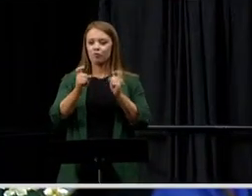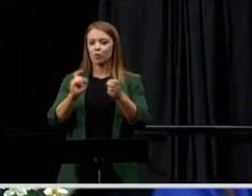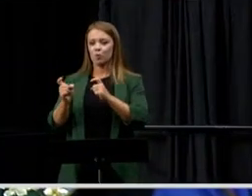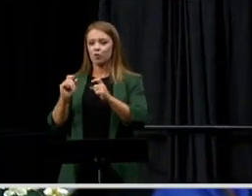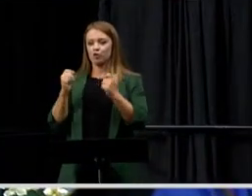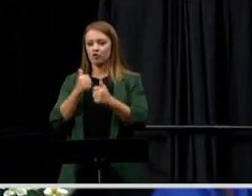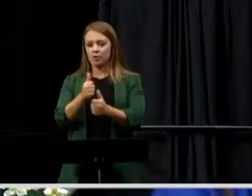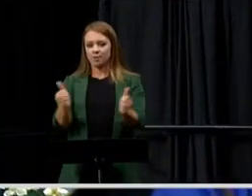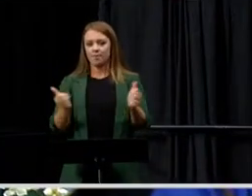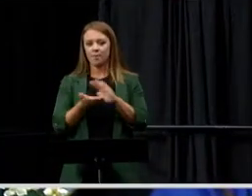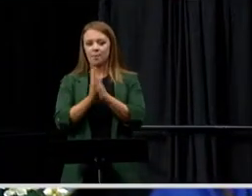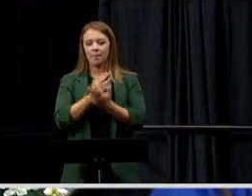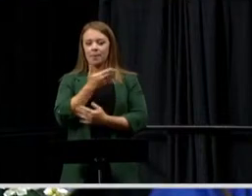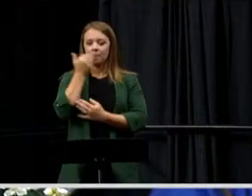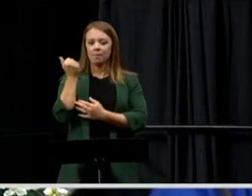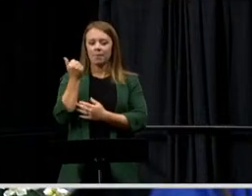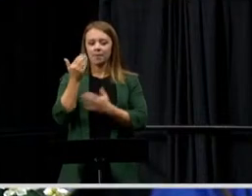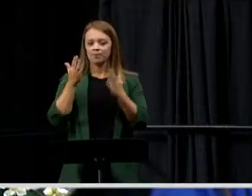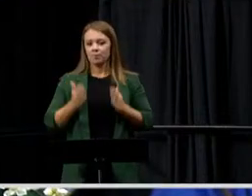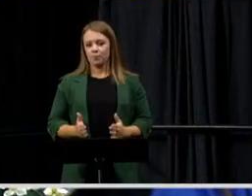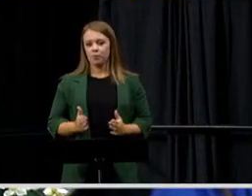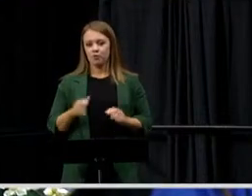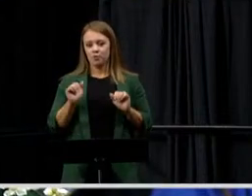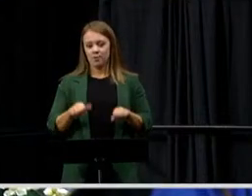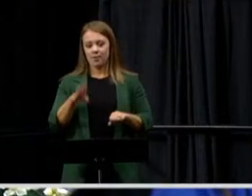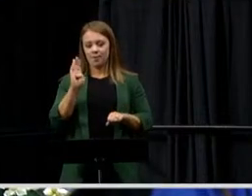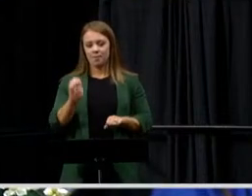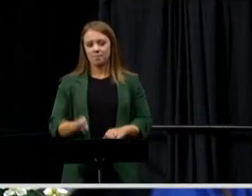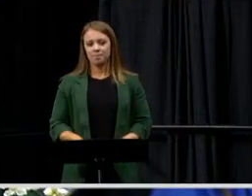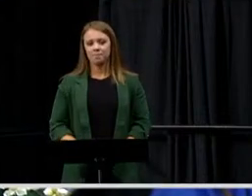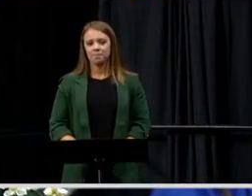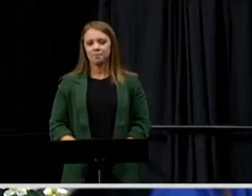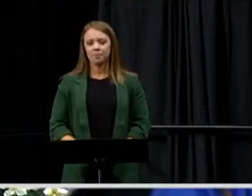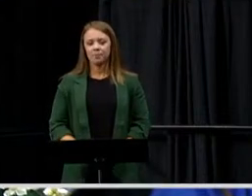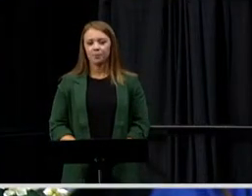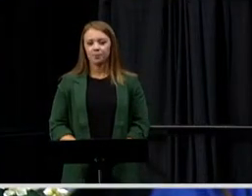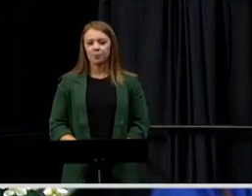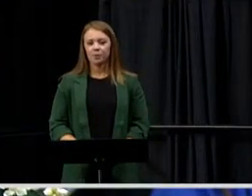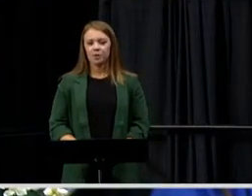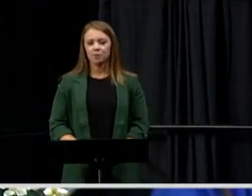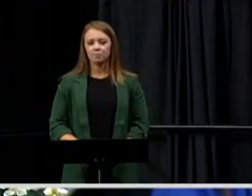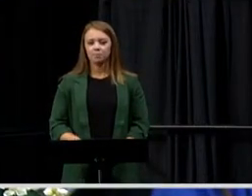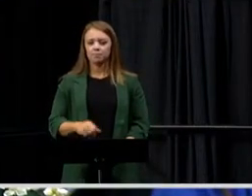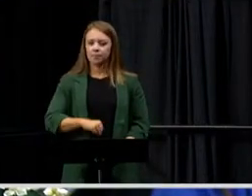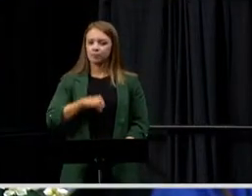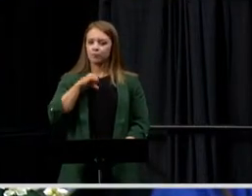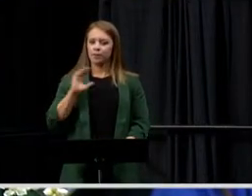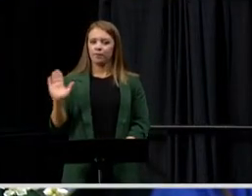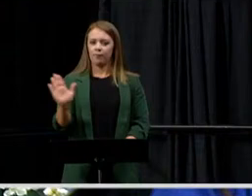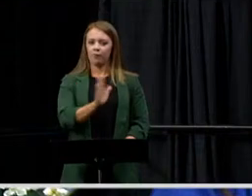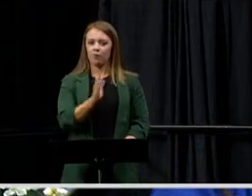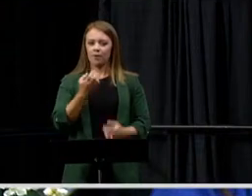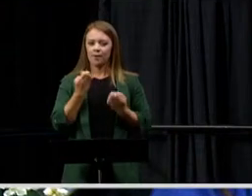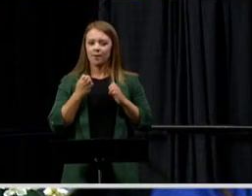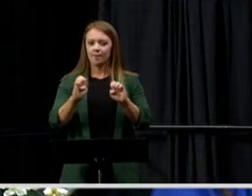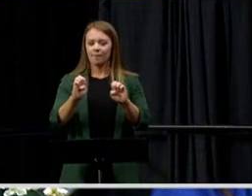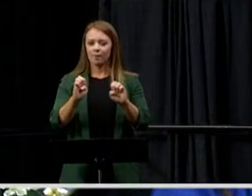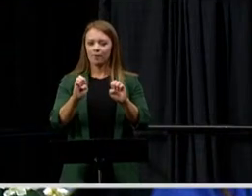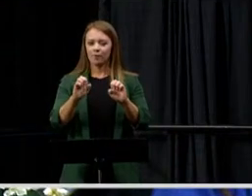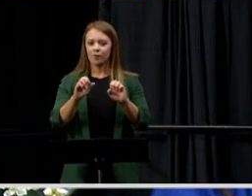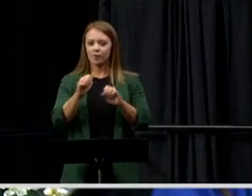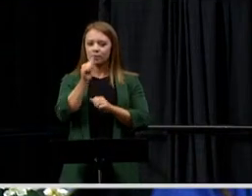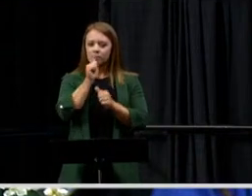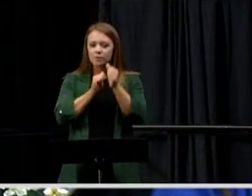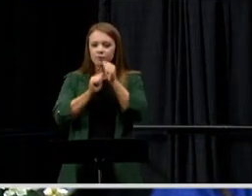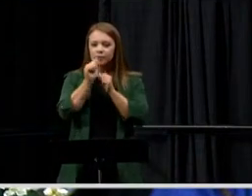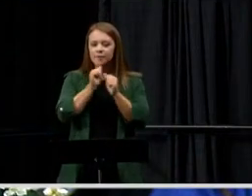yourself and continue to push through your challenges. Be proud of your effort and perseverance. Be relentless